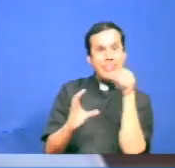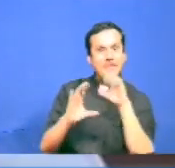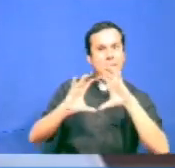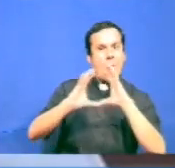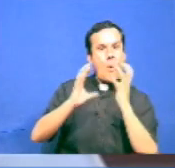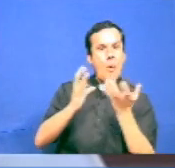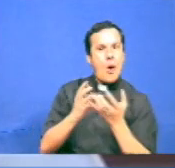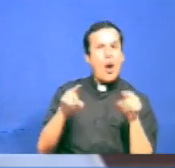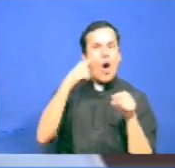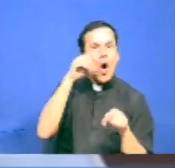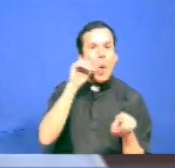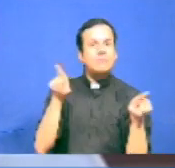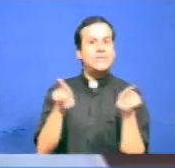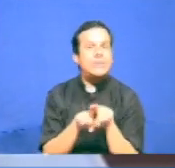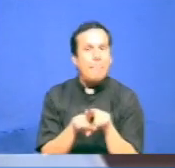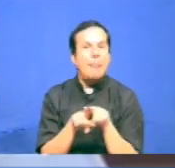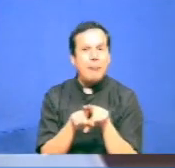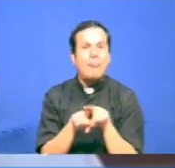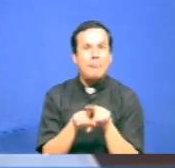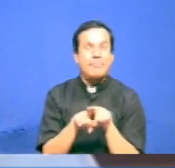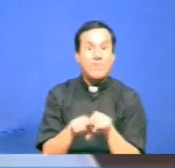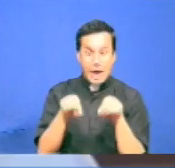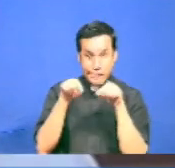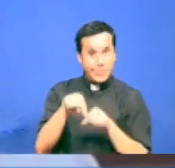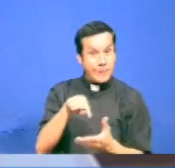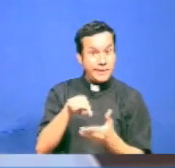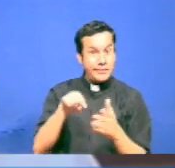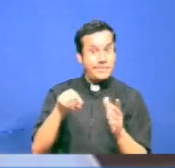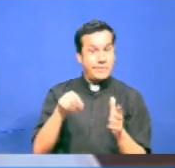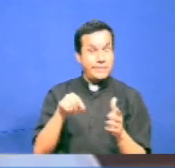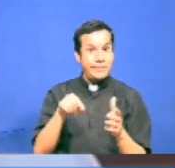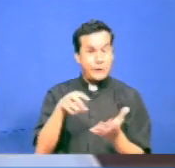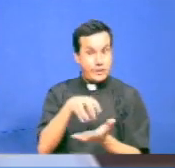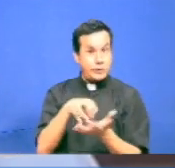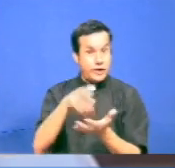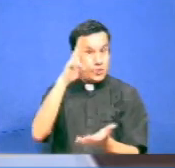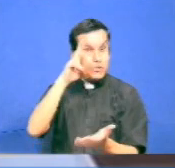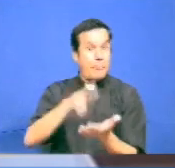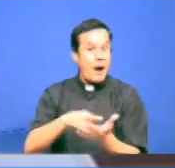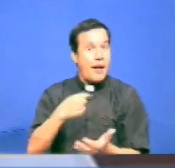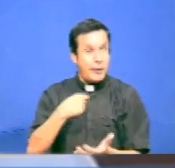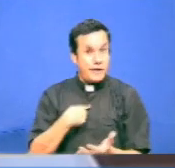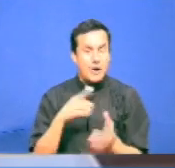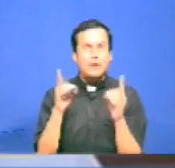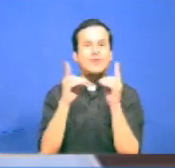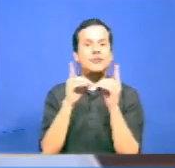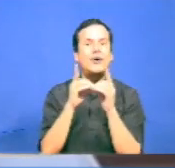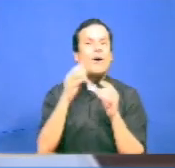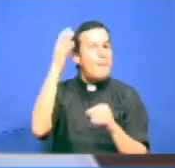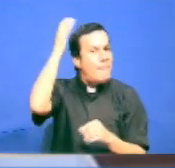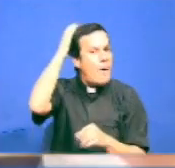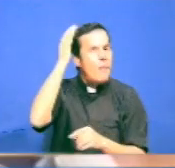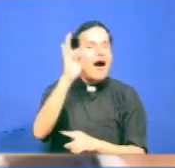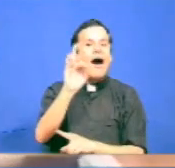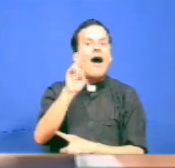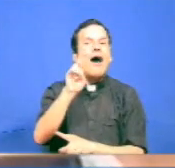this environment we have now reminds me of his document about environment.